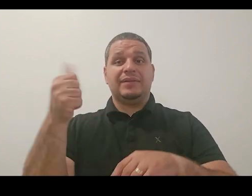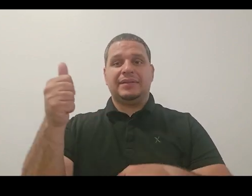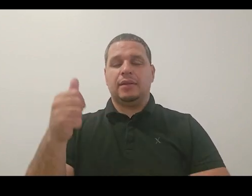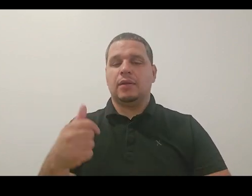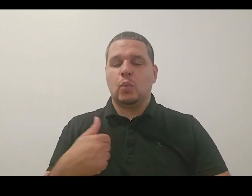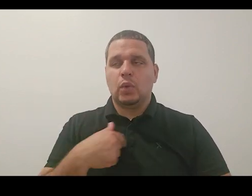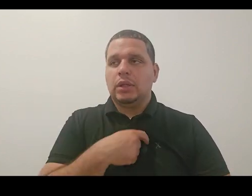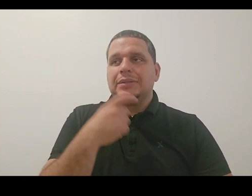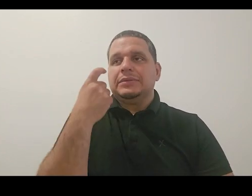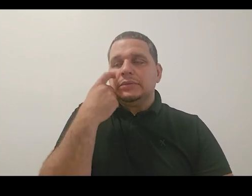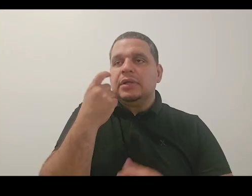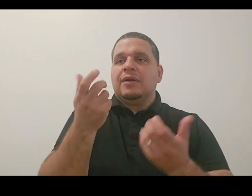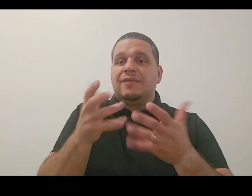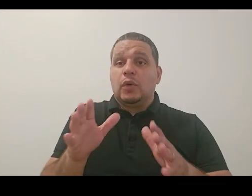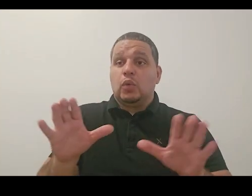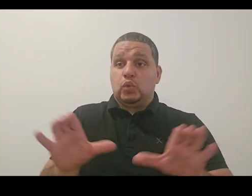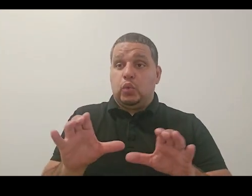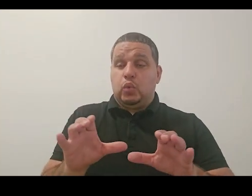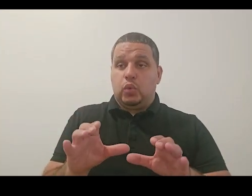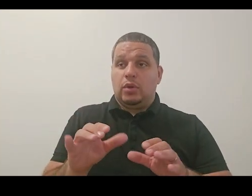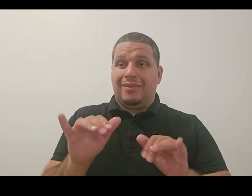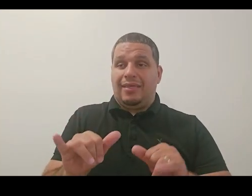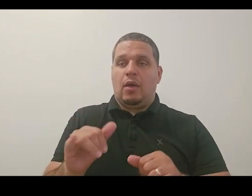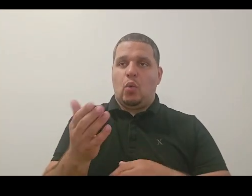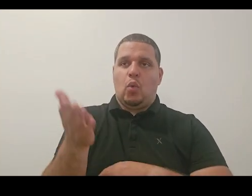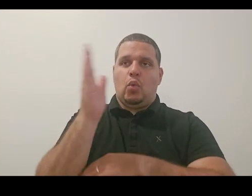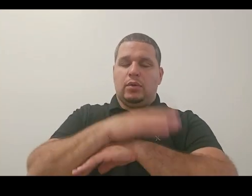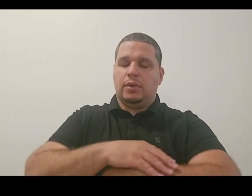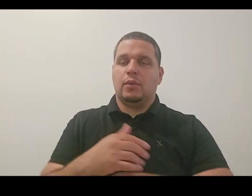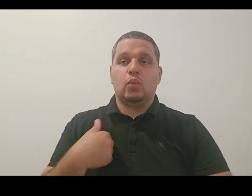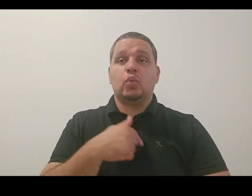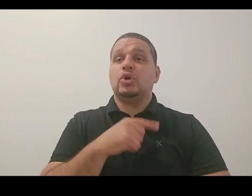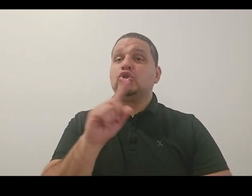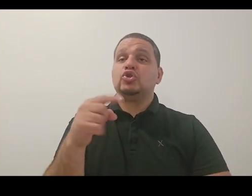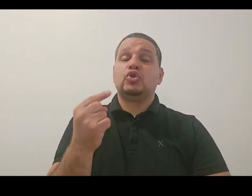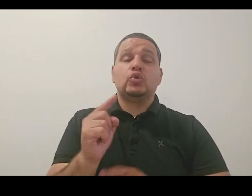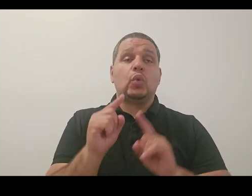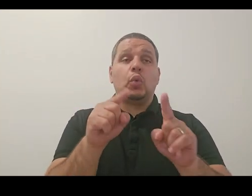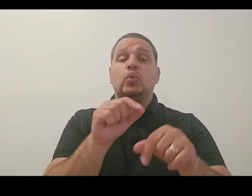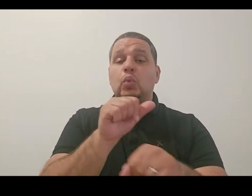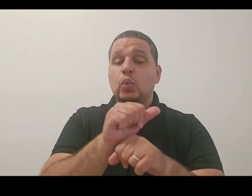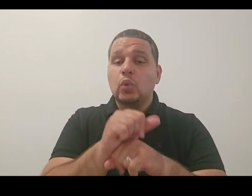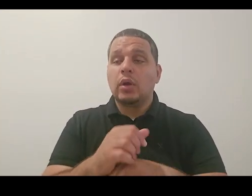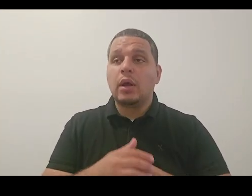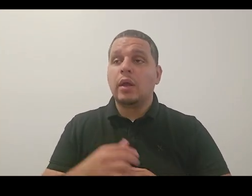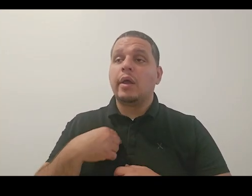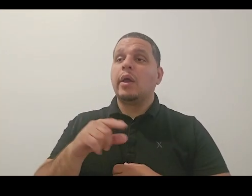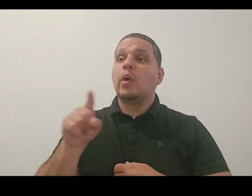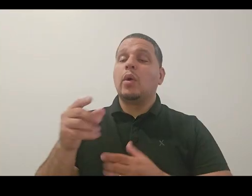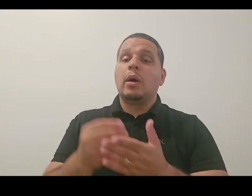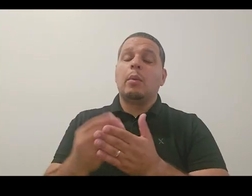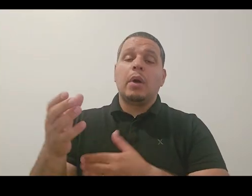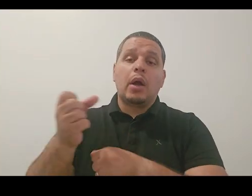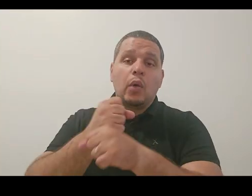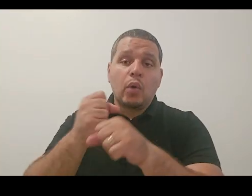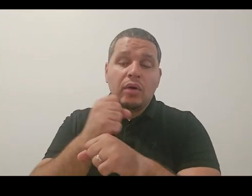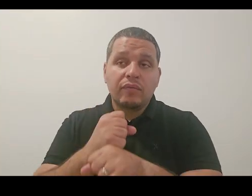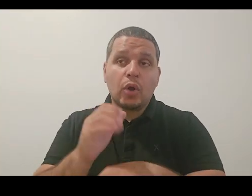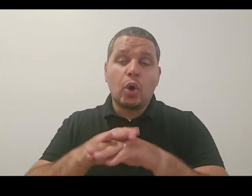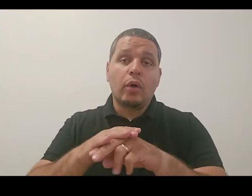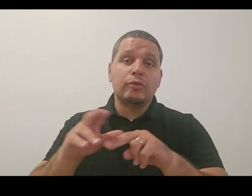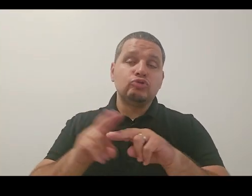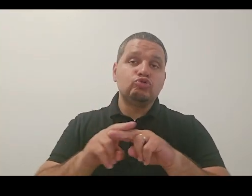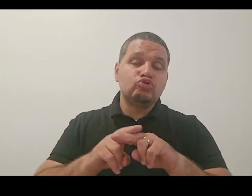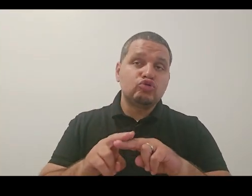9.999 times out of 10, we have just been doing whatever we have been doing all day. We're just going to work, going to get